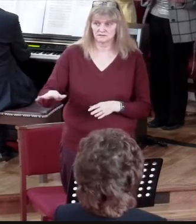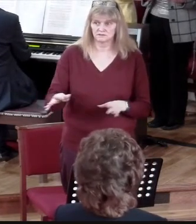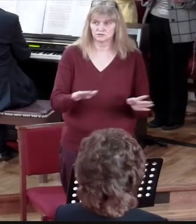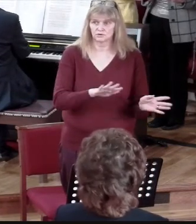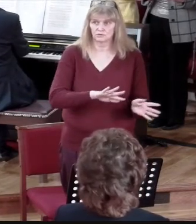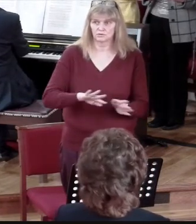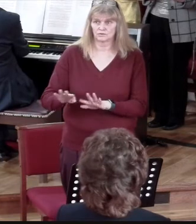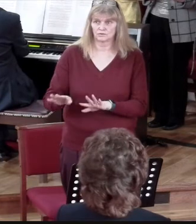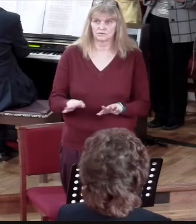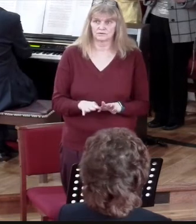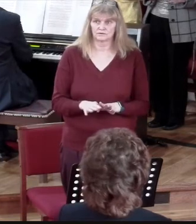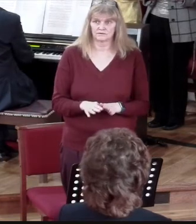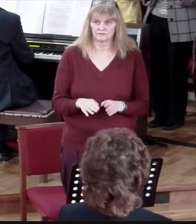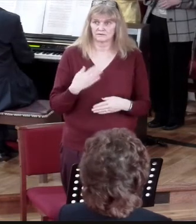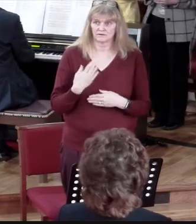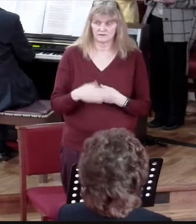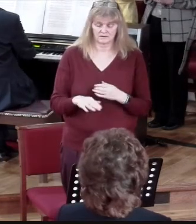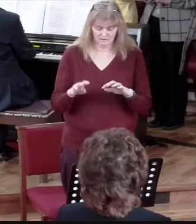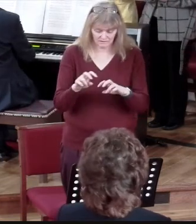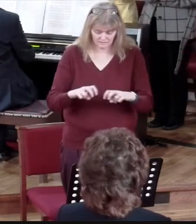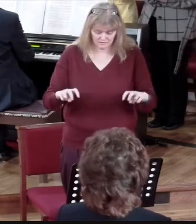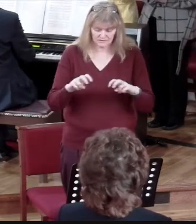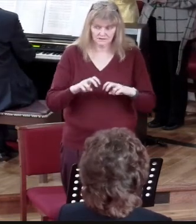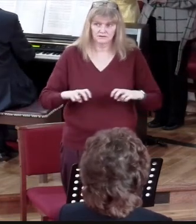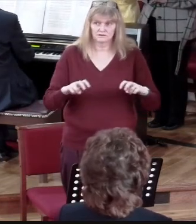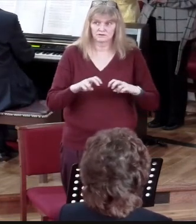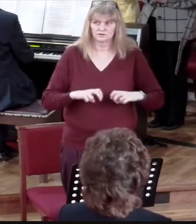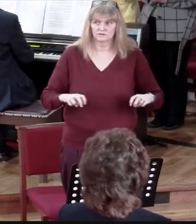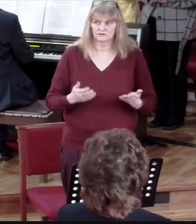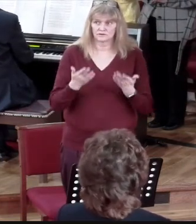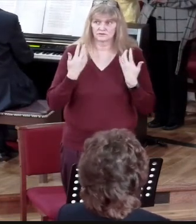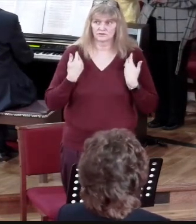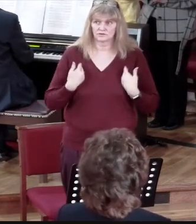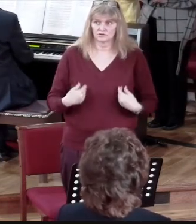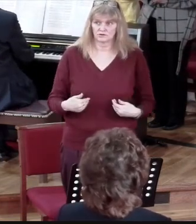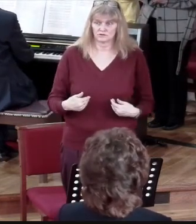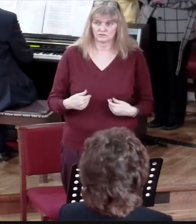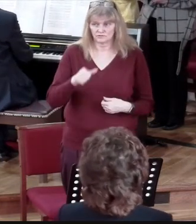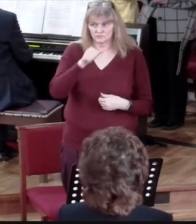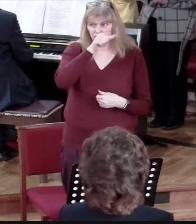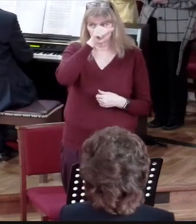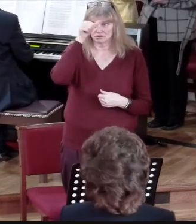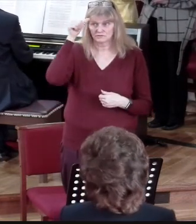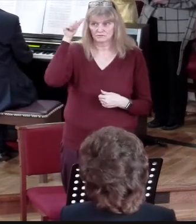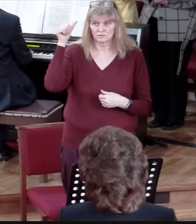Thank you.